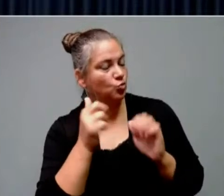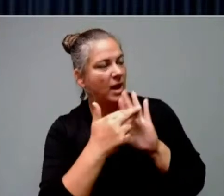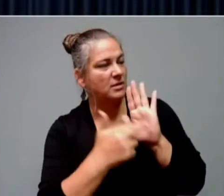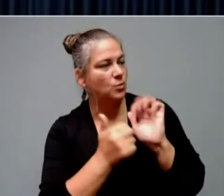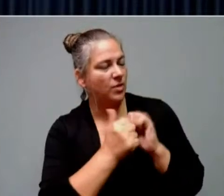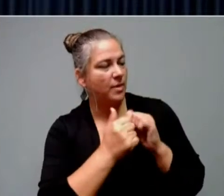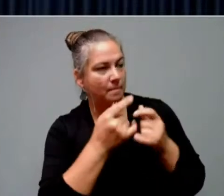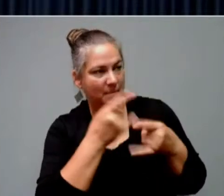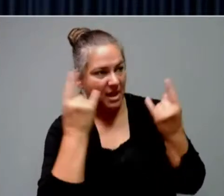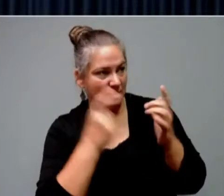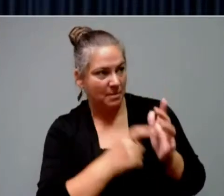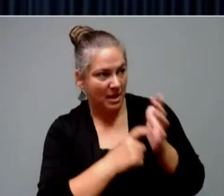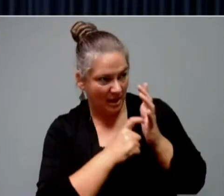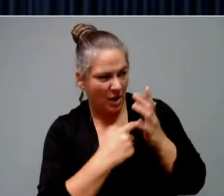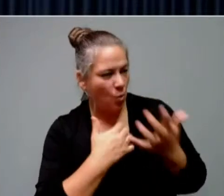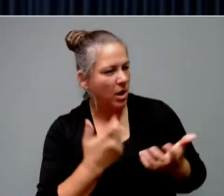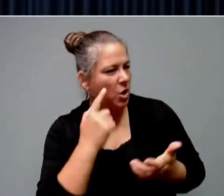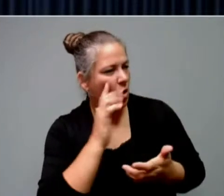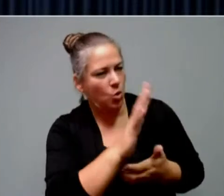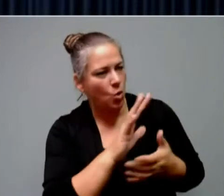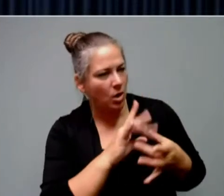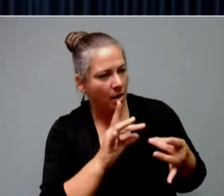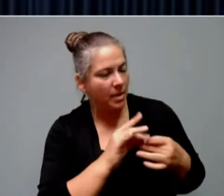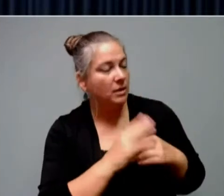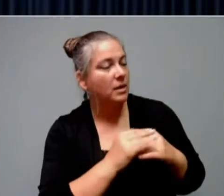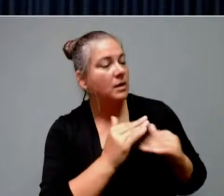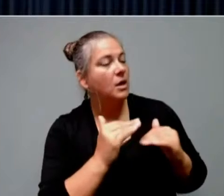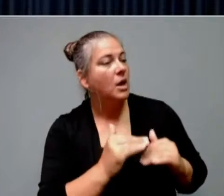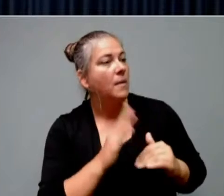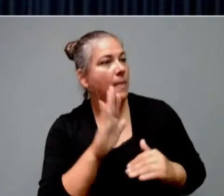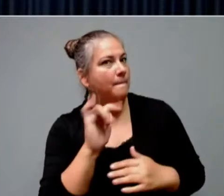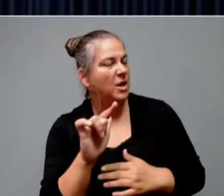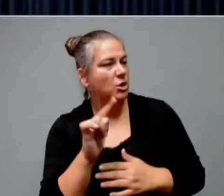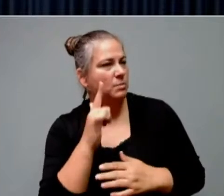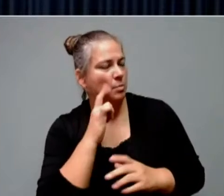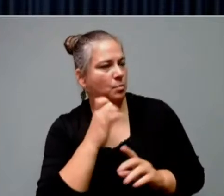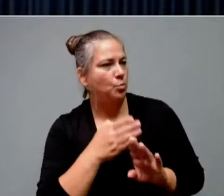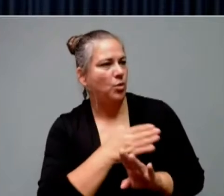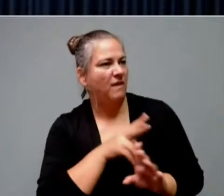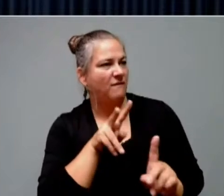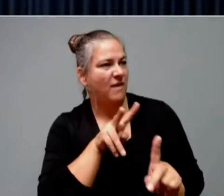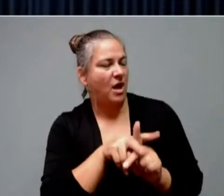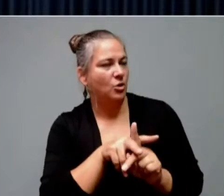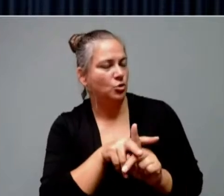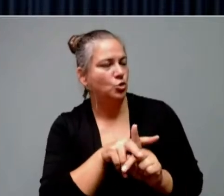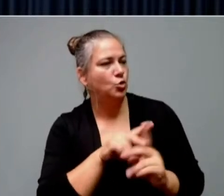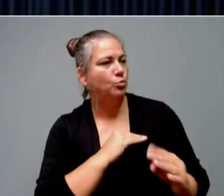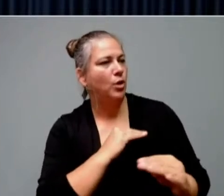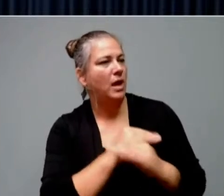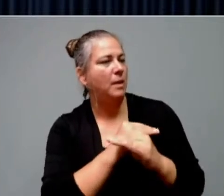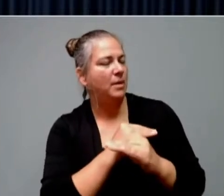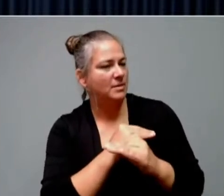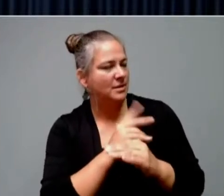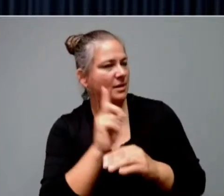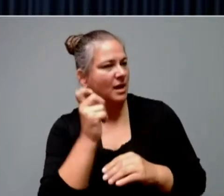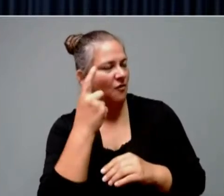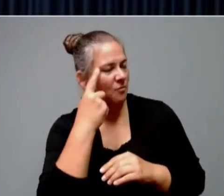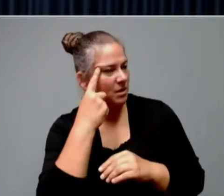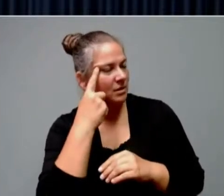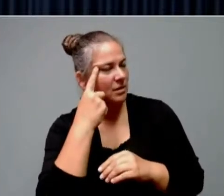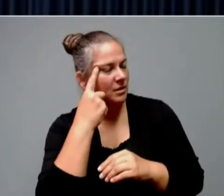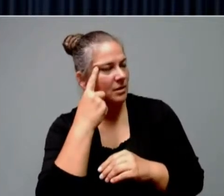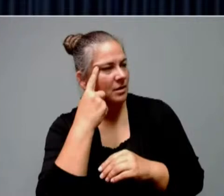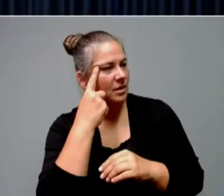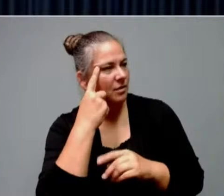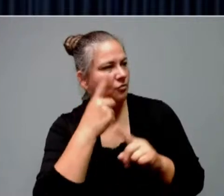discussion. And also on a bill that has been pre-filed to prohibit government entities from